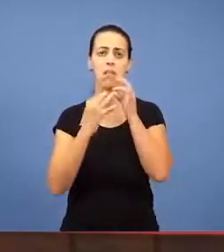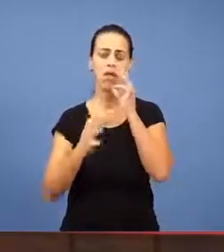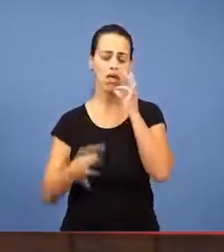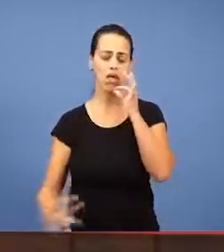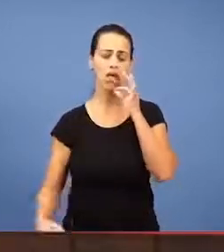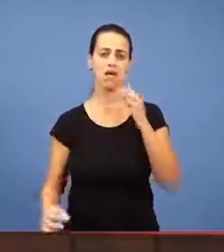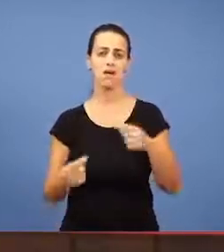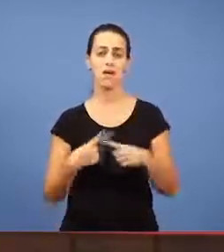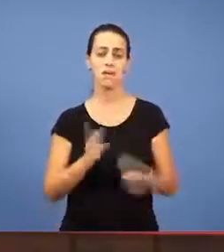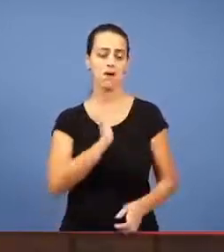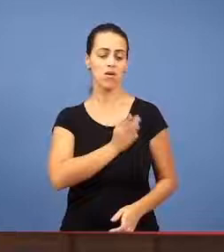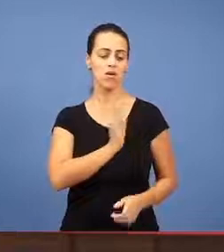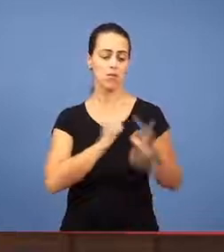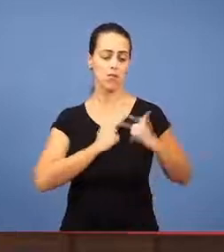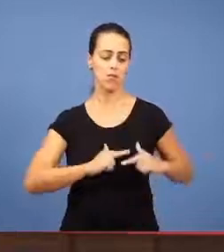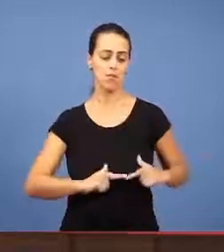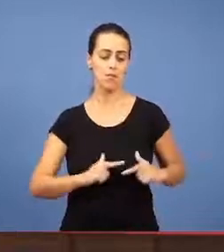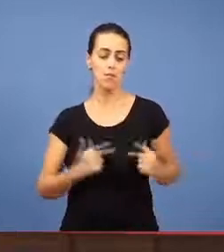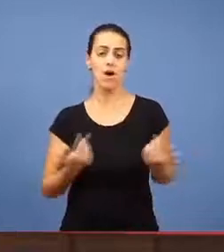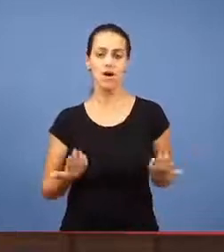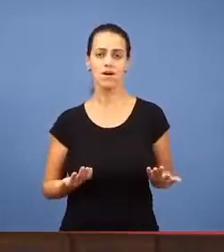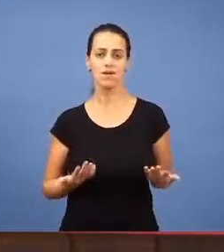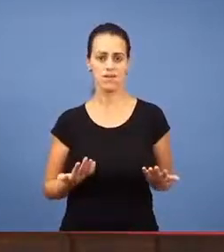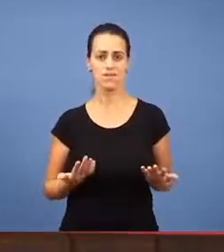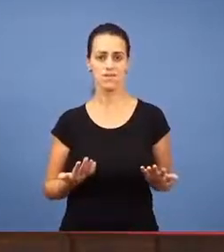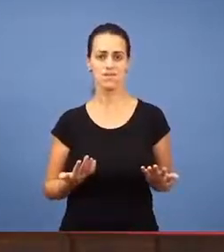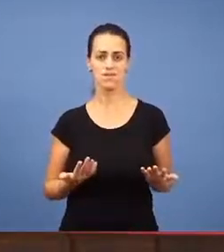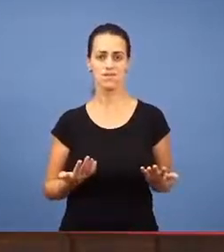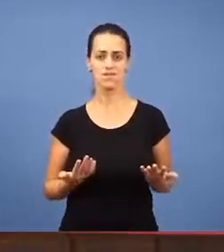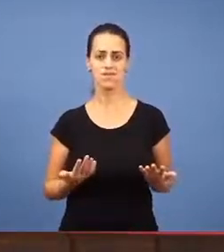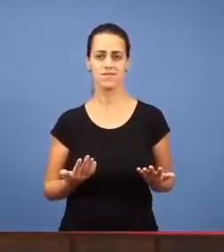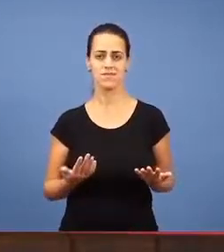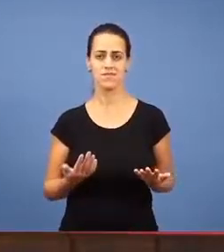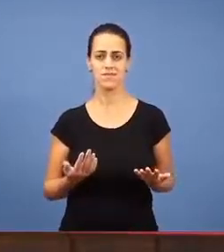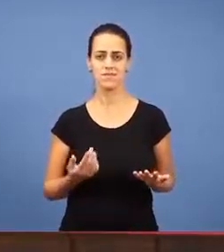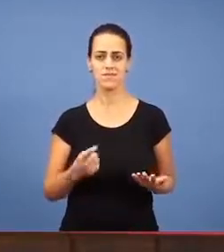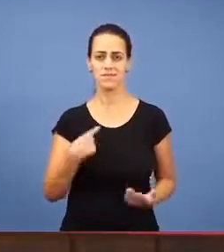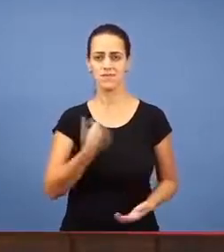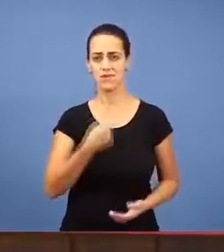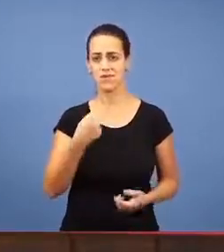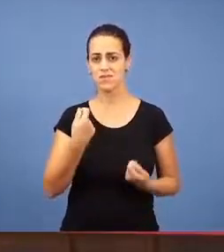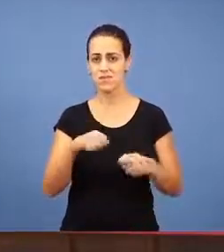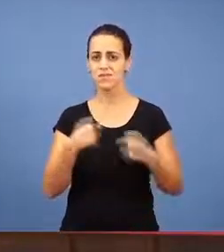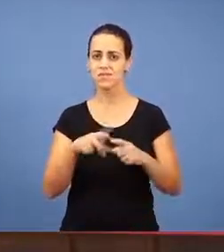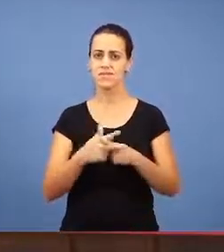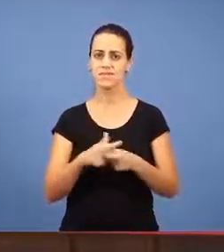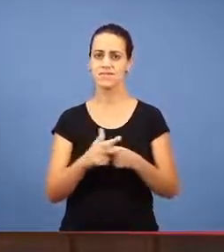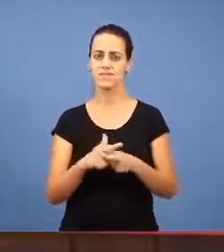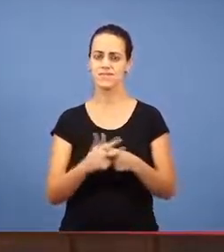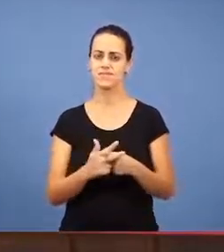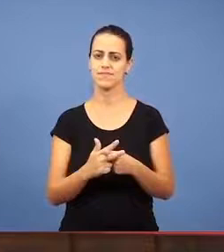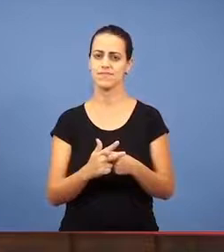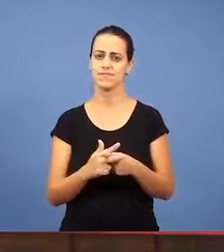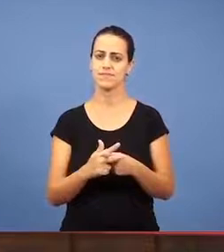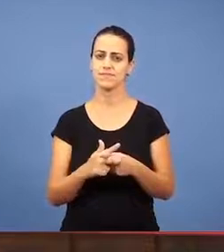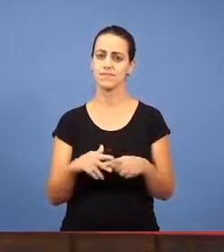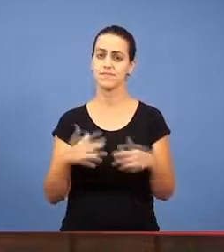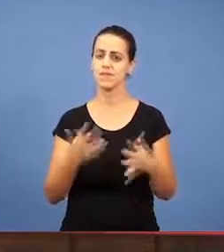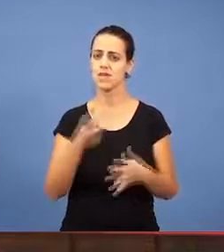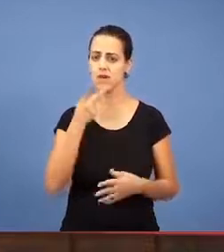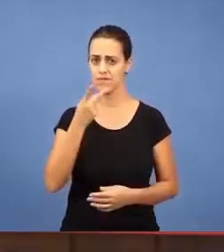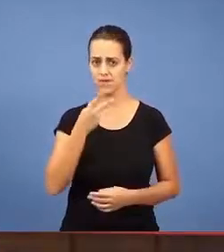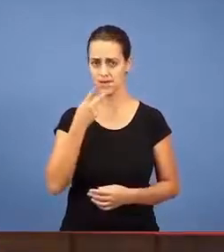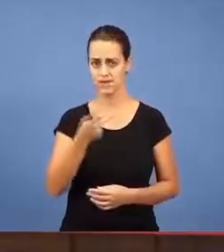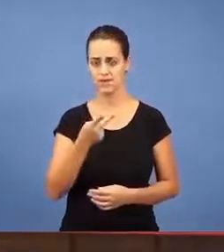in emptiness. We are not really saying anything. And we are going to see today a couple of details that we need to fix